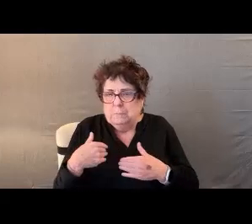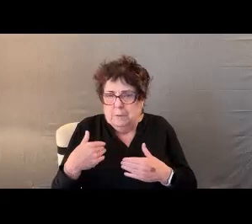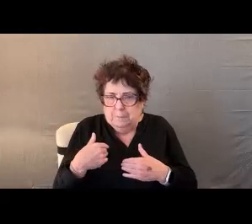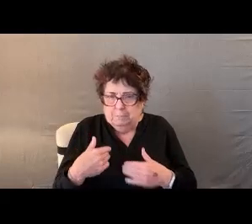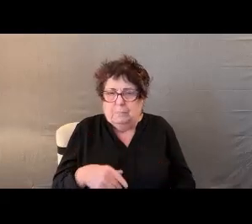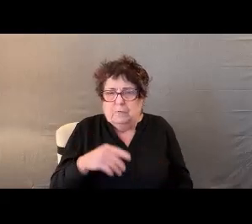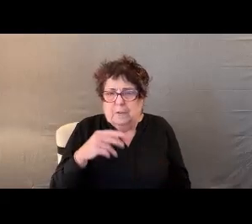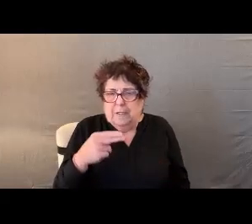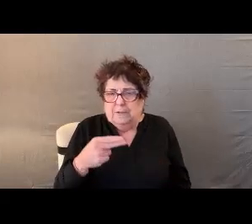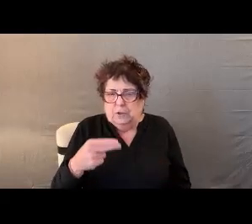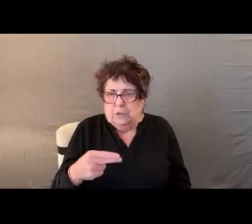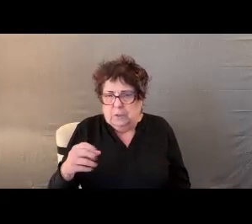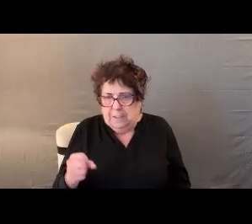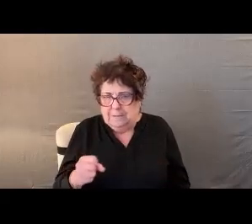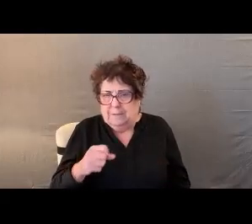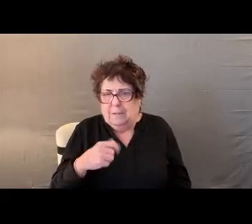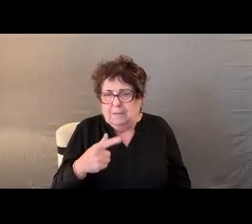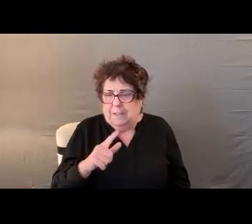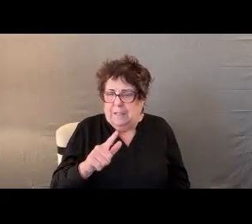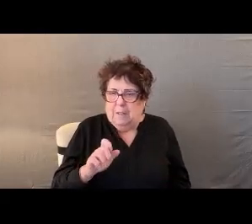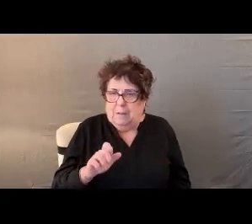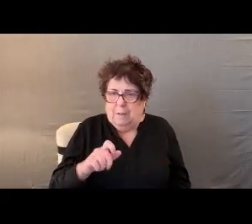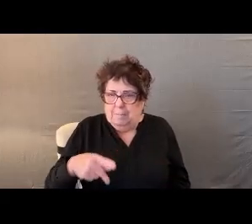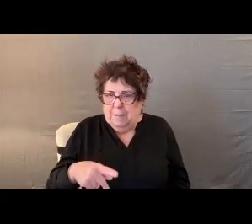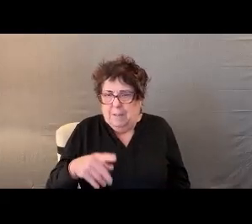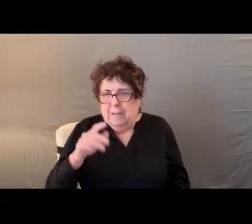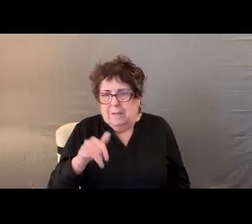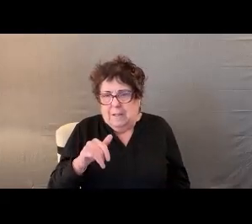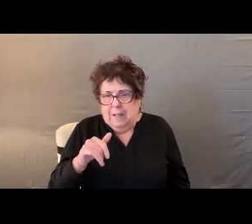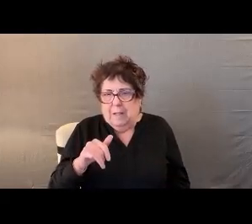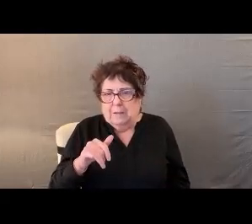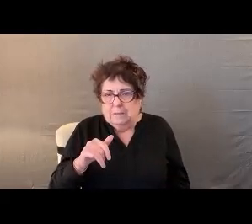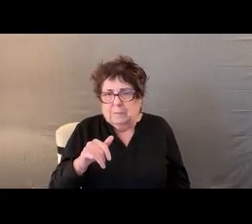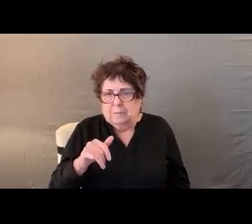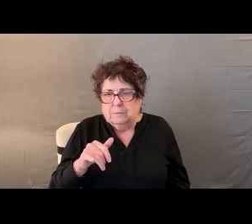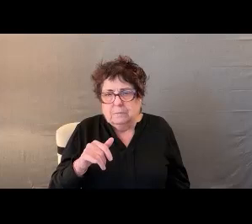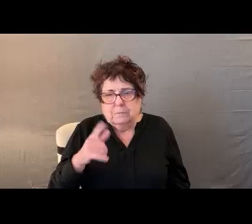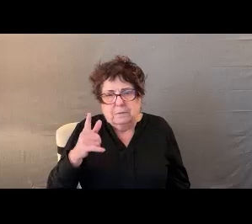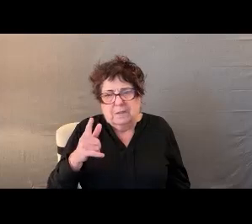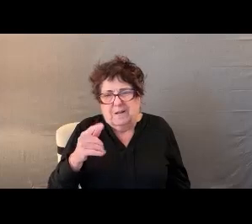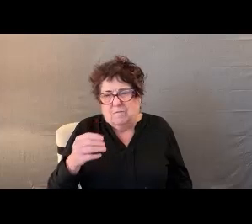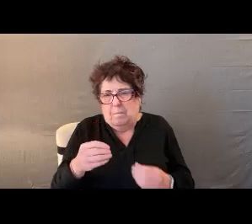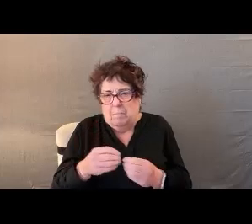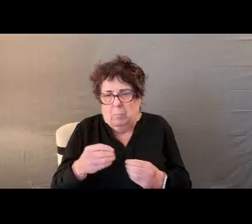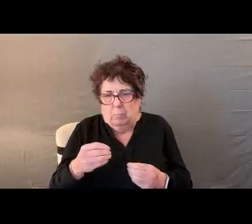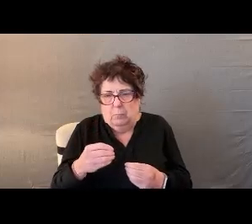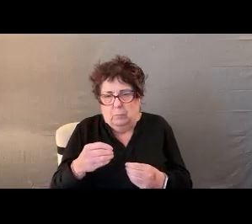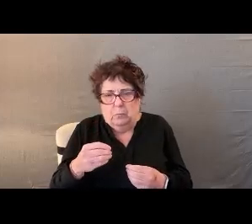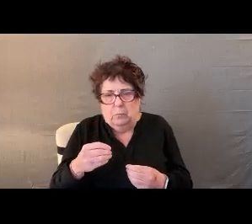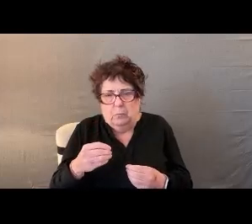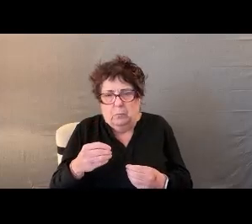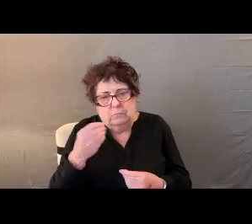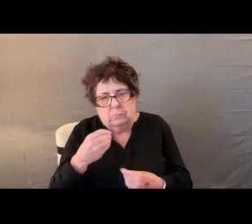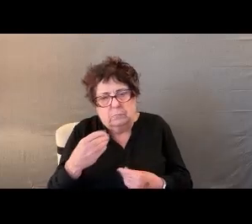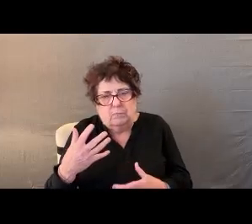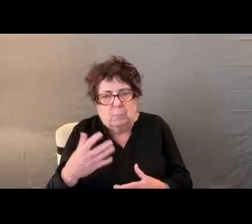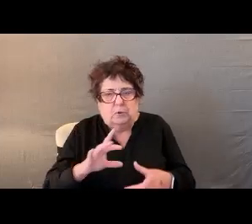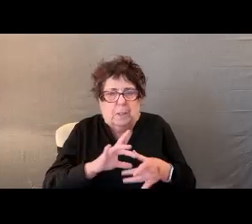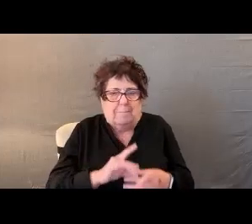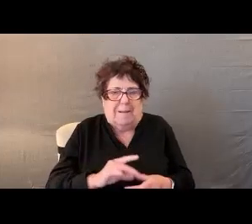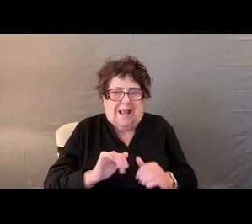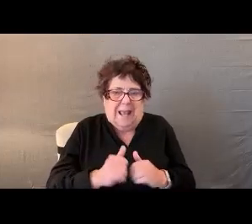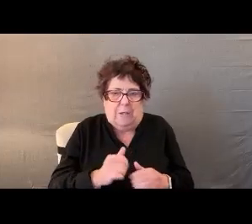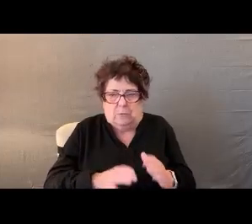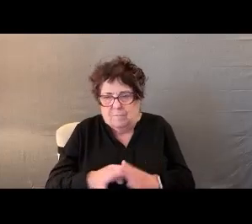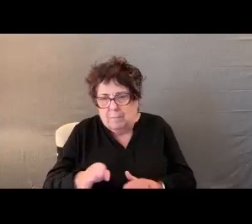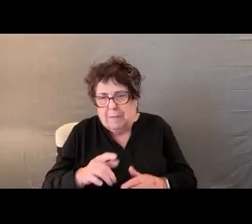LEP.gov also have good information about how to develop language and disability access plans. We have also included the link